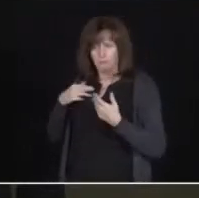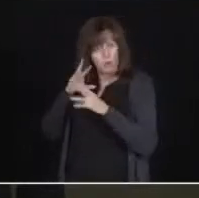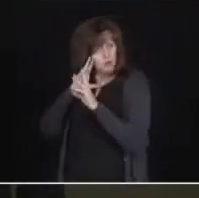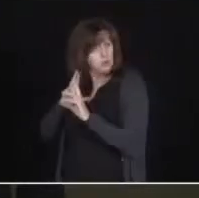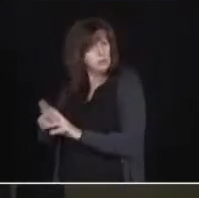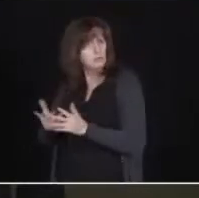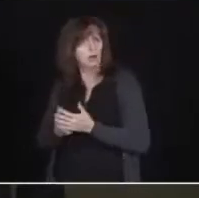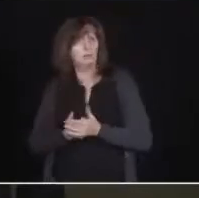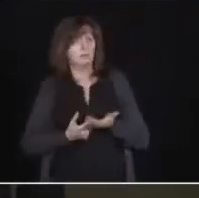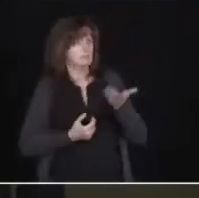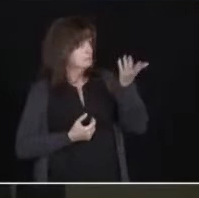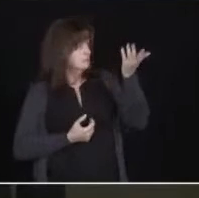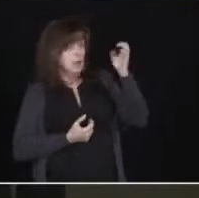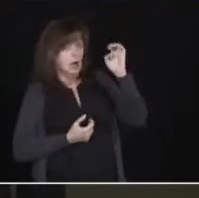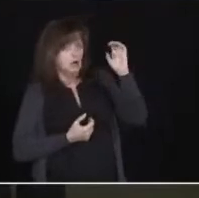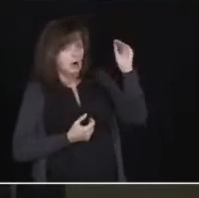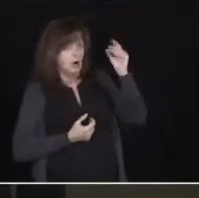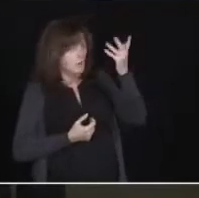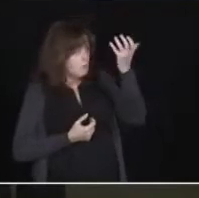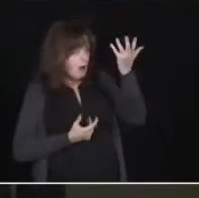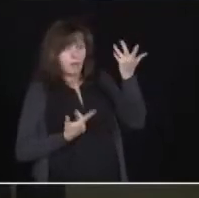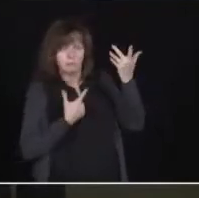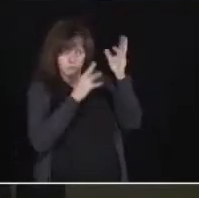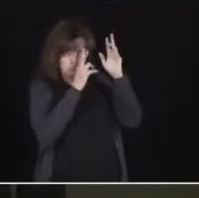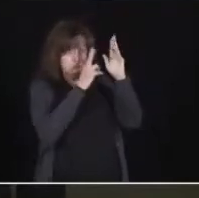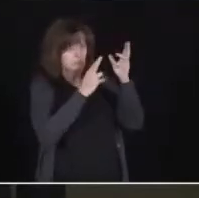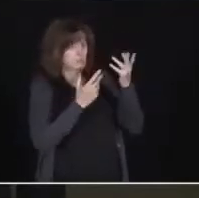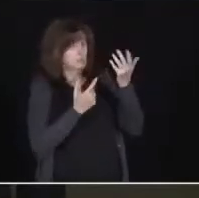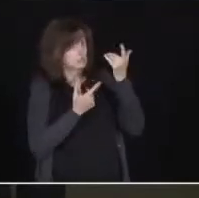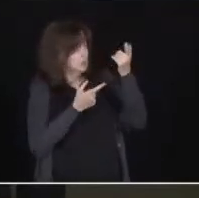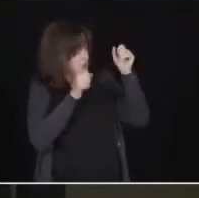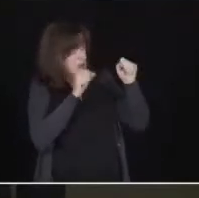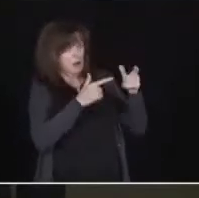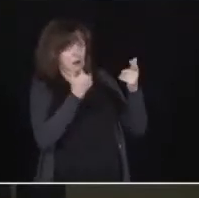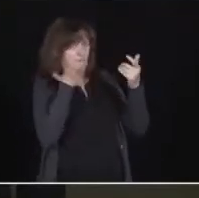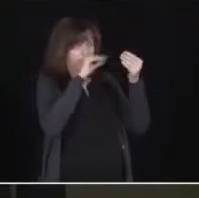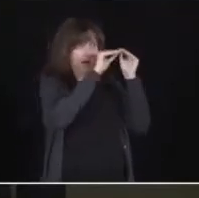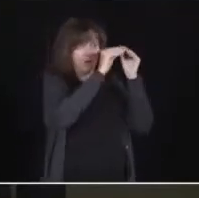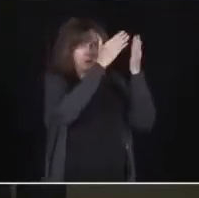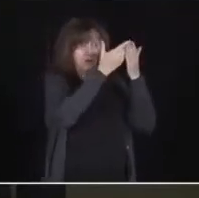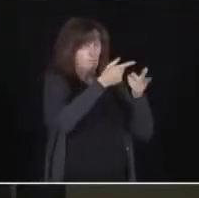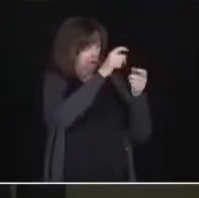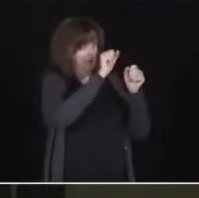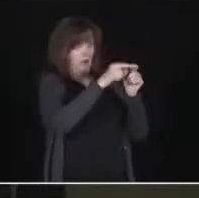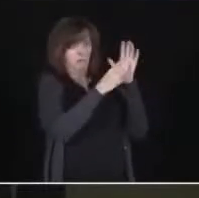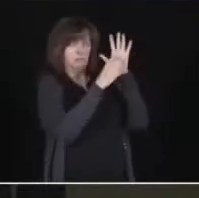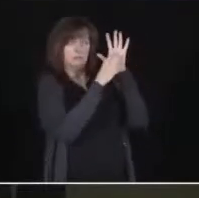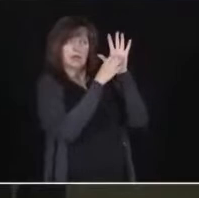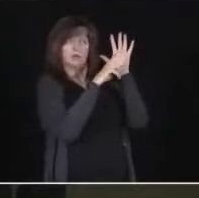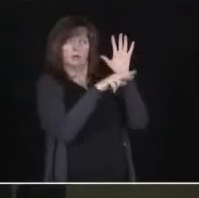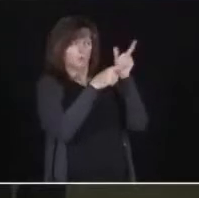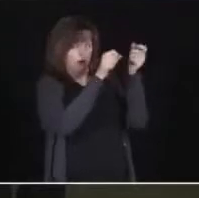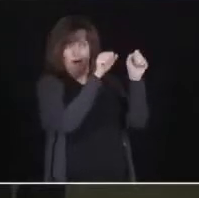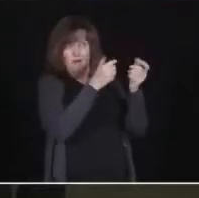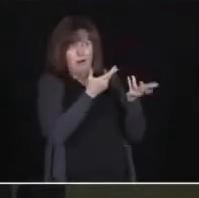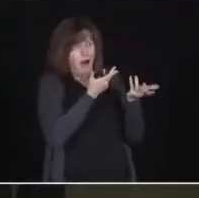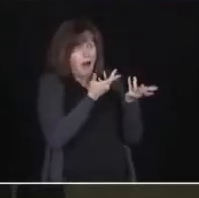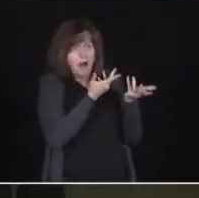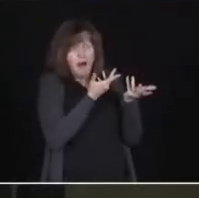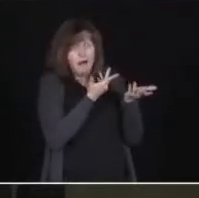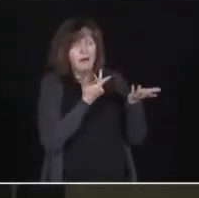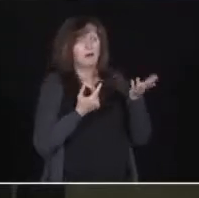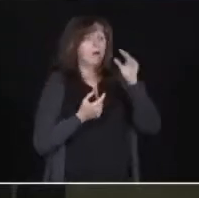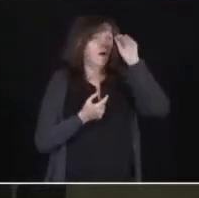Ontario. And if they can justify it, by all means, do it. But right now, there's night and day comparison between